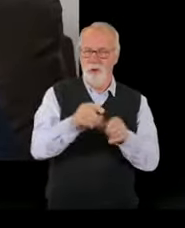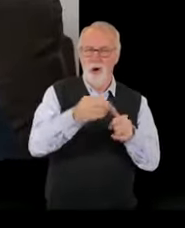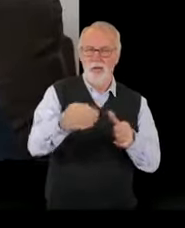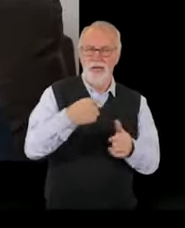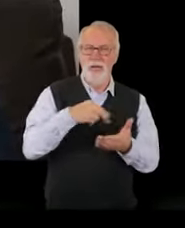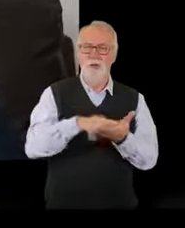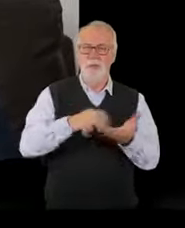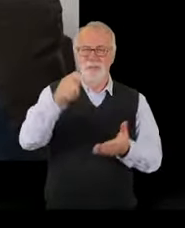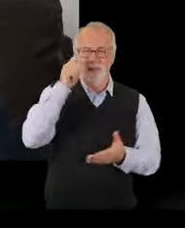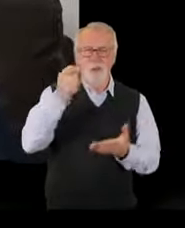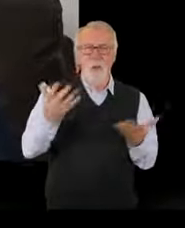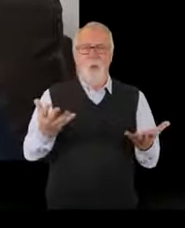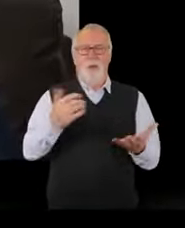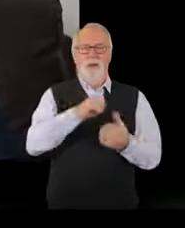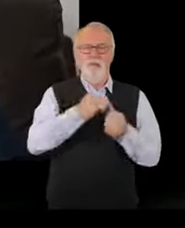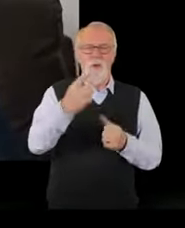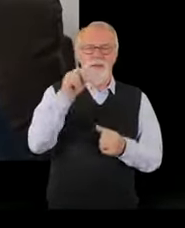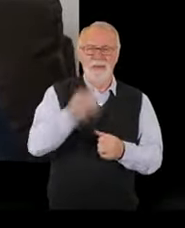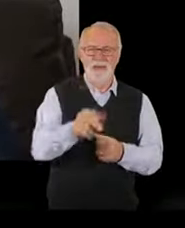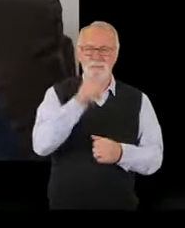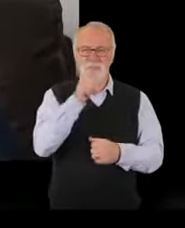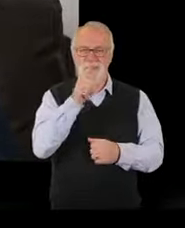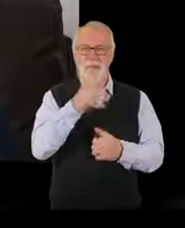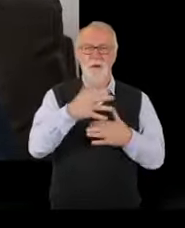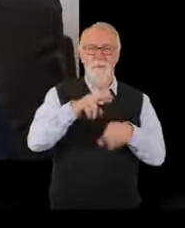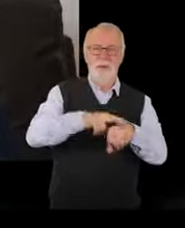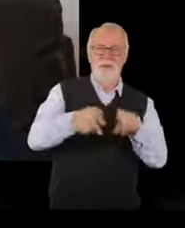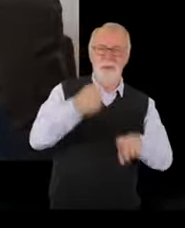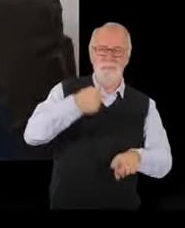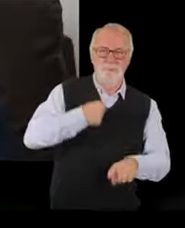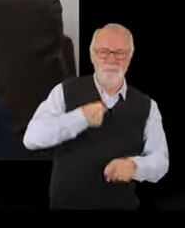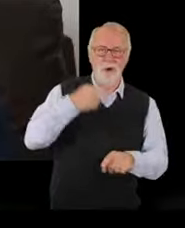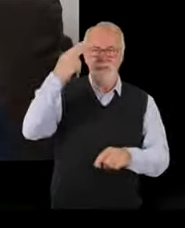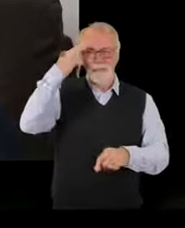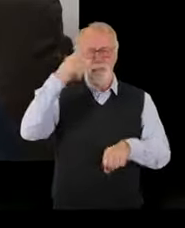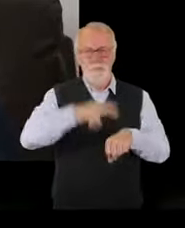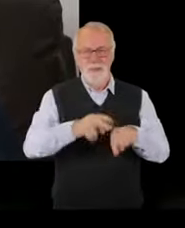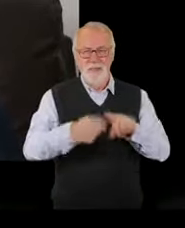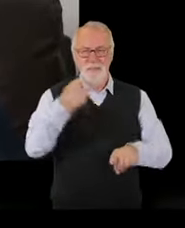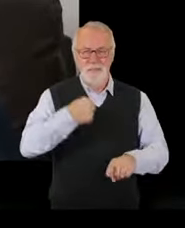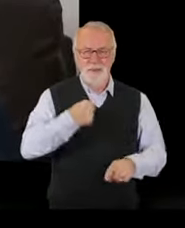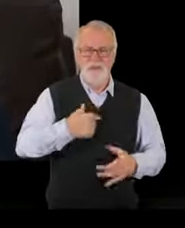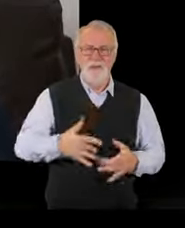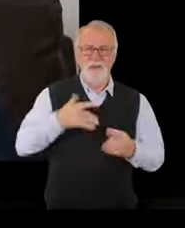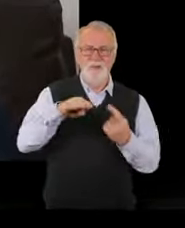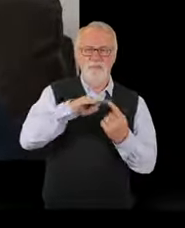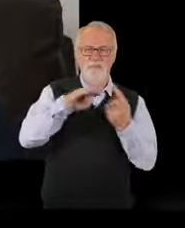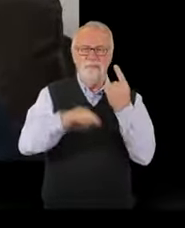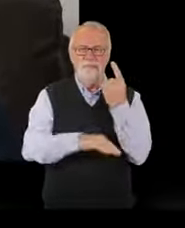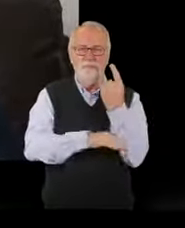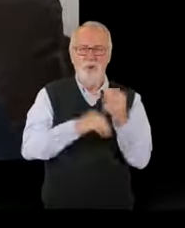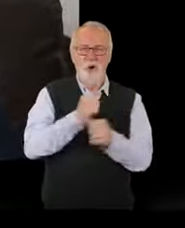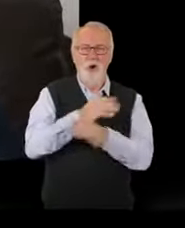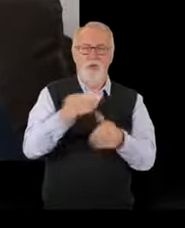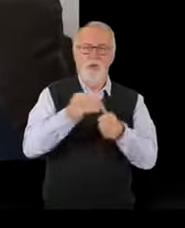I was not as smart as anyone else. I used to think oh everyone else can speak so much better than me. Everyone understands